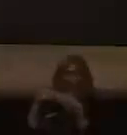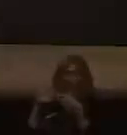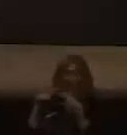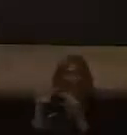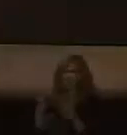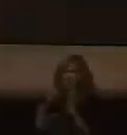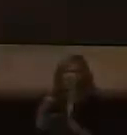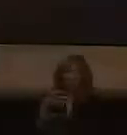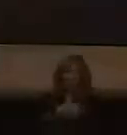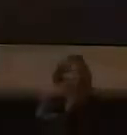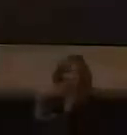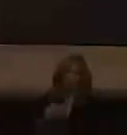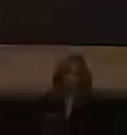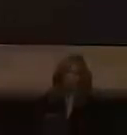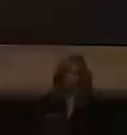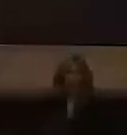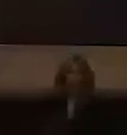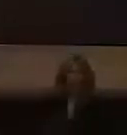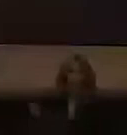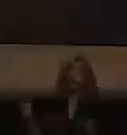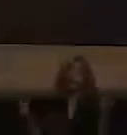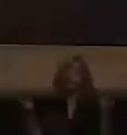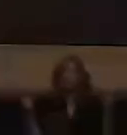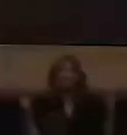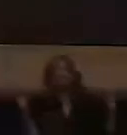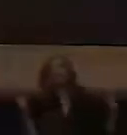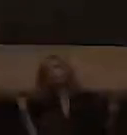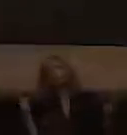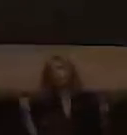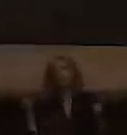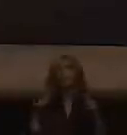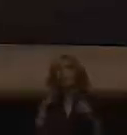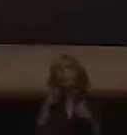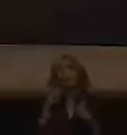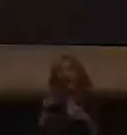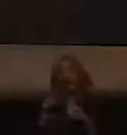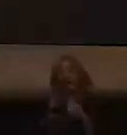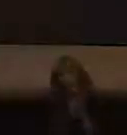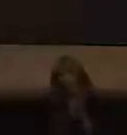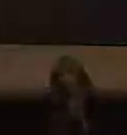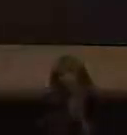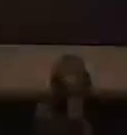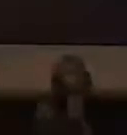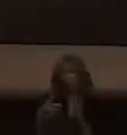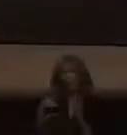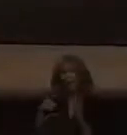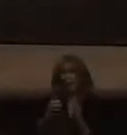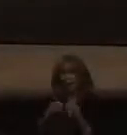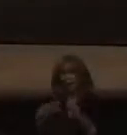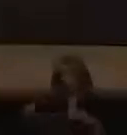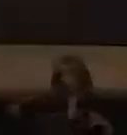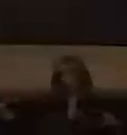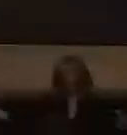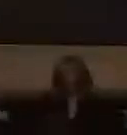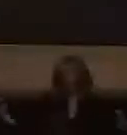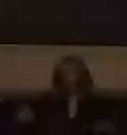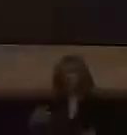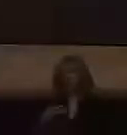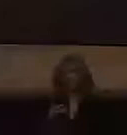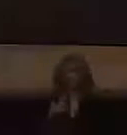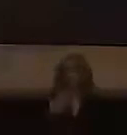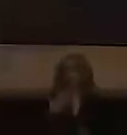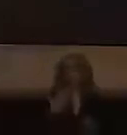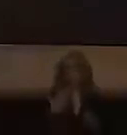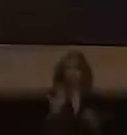we're talking about a massive and growing community, the largest minority group, in fact, in the world, even surpassing the